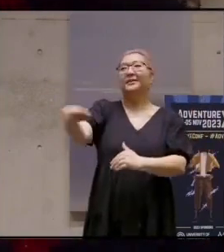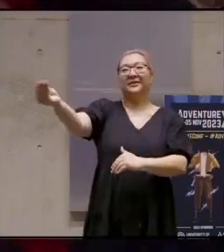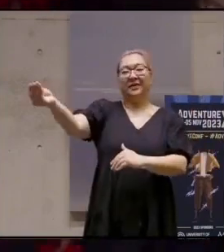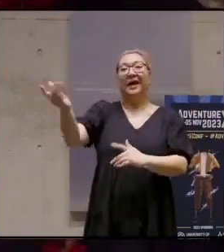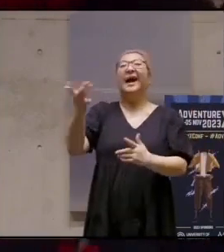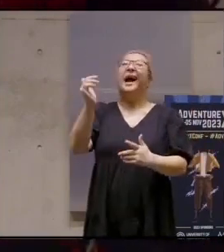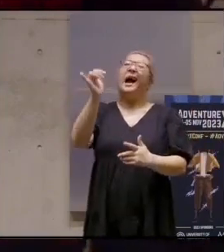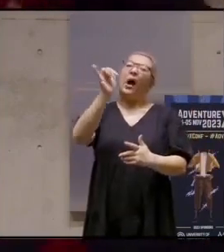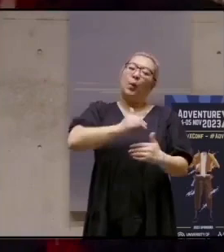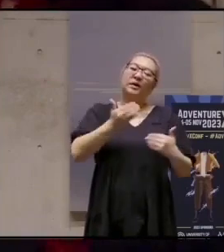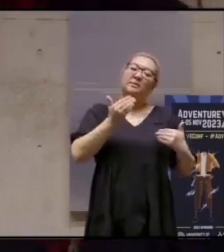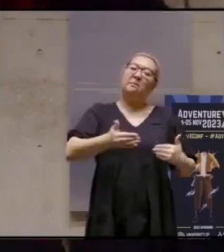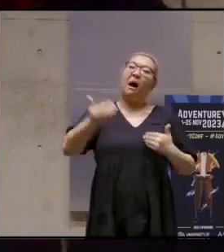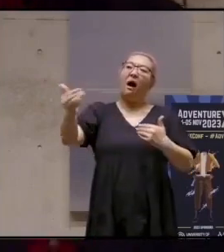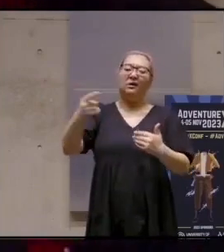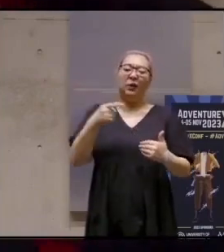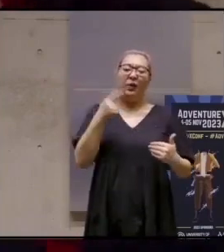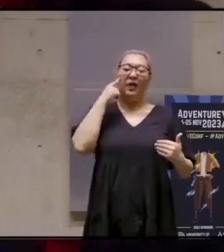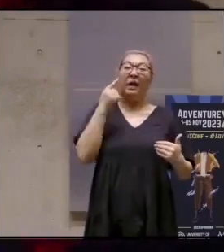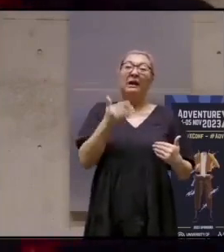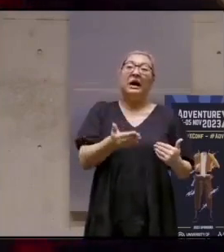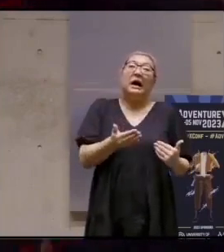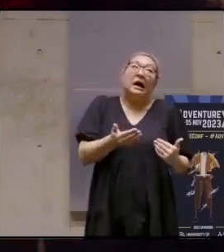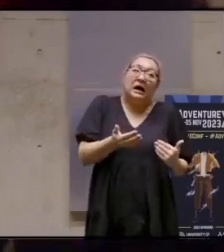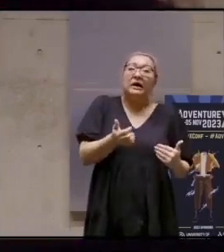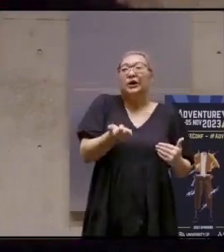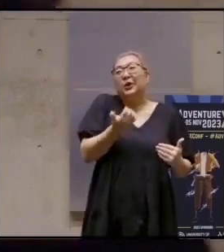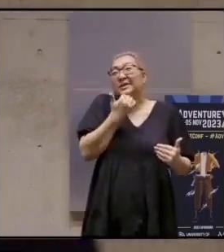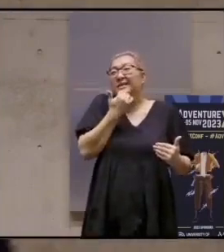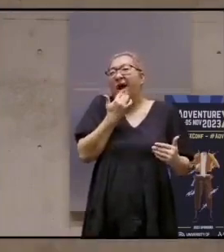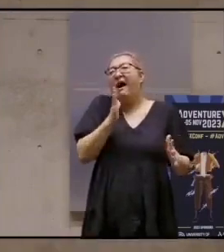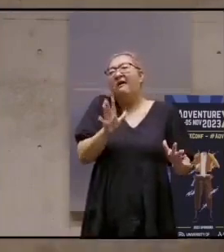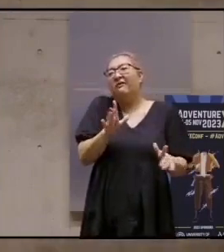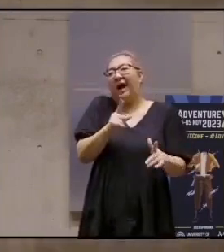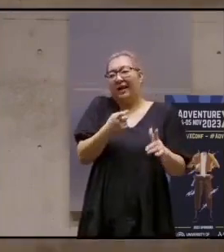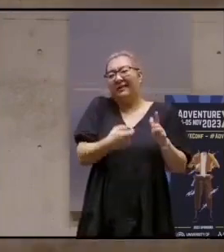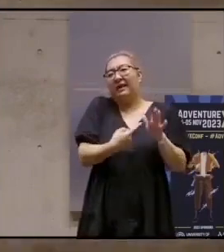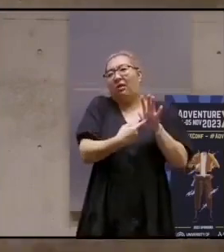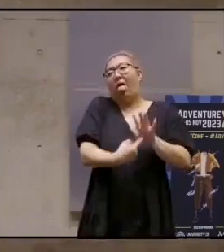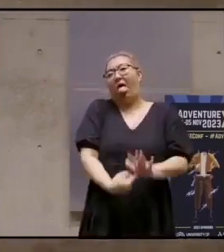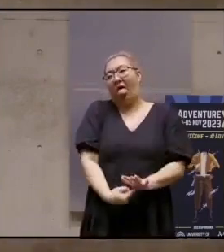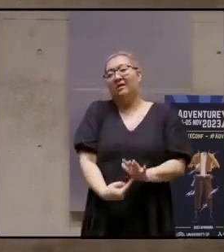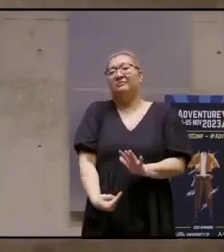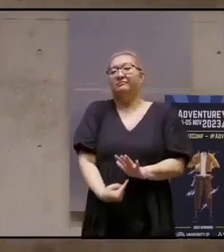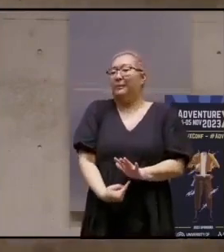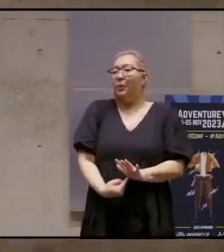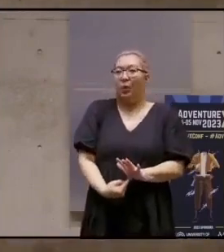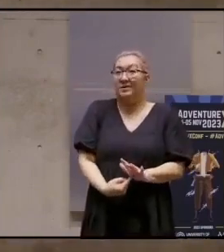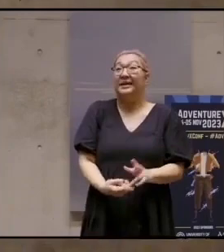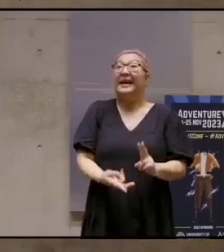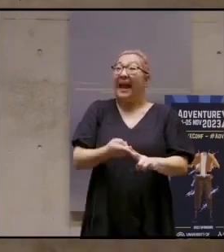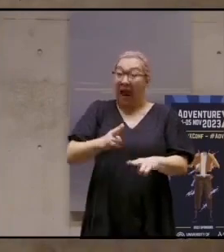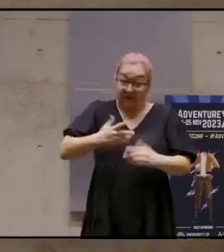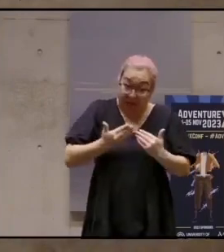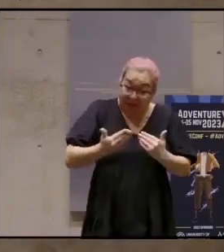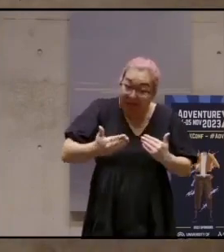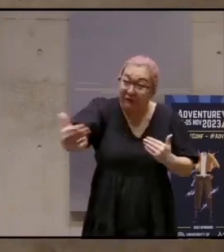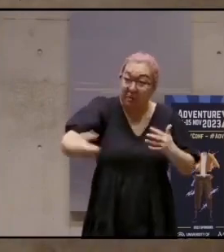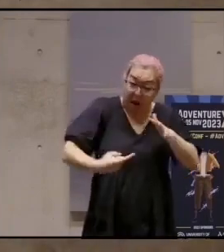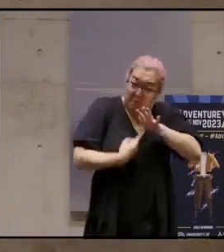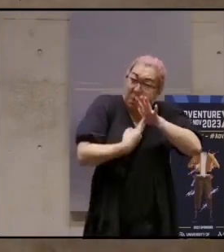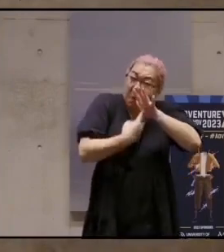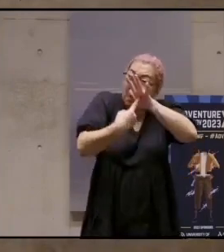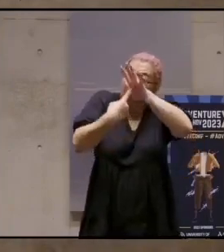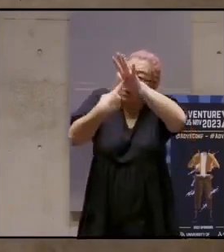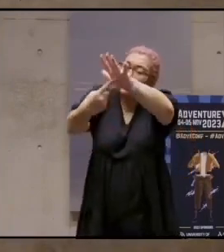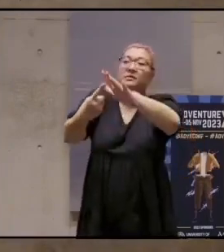like, if it's good enough, if it's fine, if it's good enough to ship, like, do prioritize that, because otherwise you will work yourself into a froth on the day